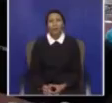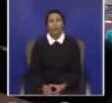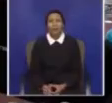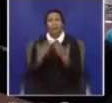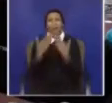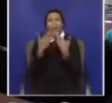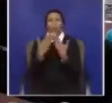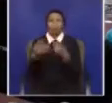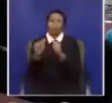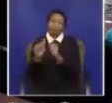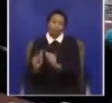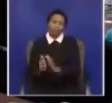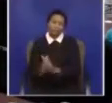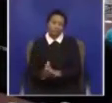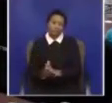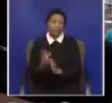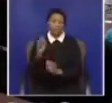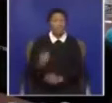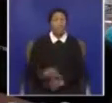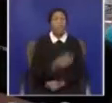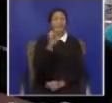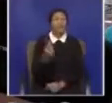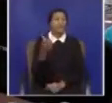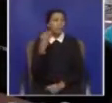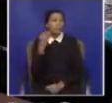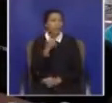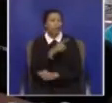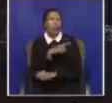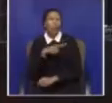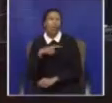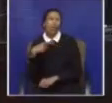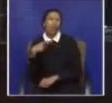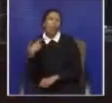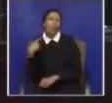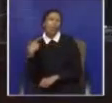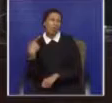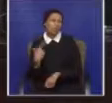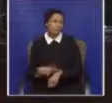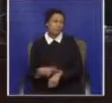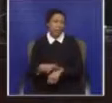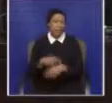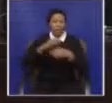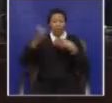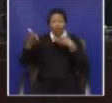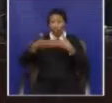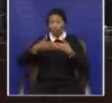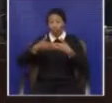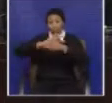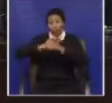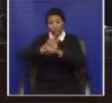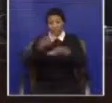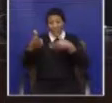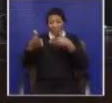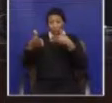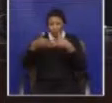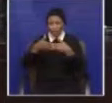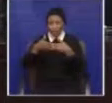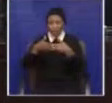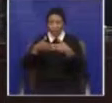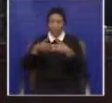Thank you, House Chair. House Chair, South Africa experienced one of the longest and harshest COVID-19 lockdowns globally, with many, in our